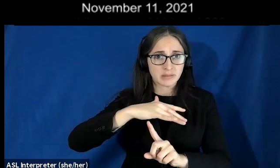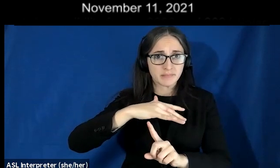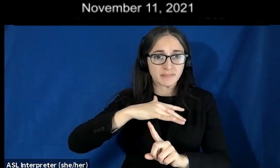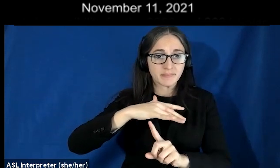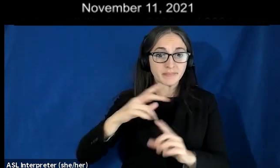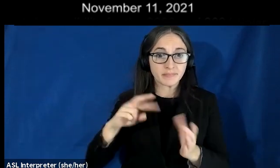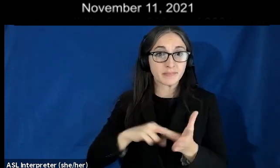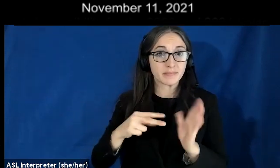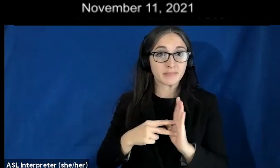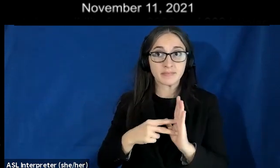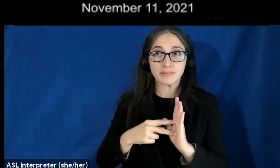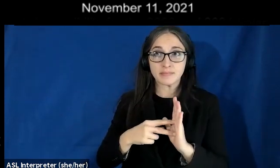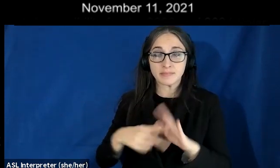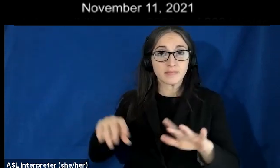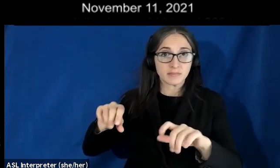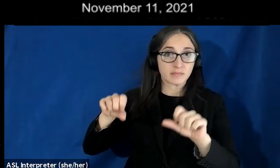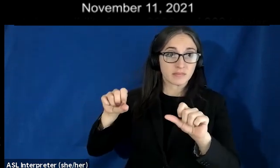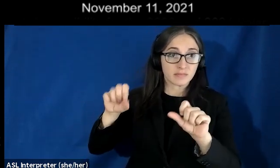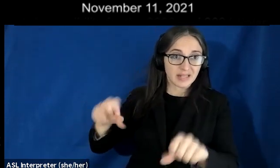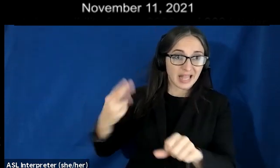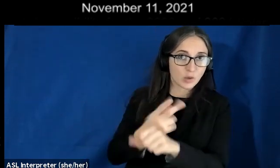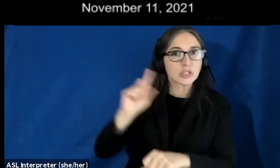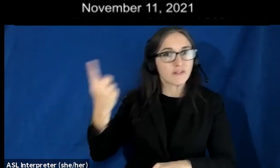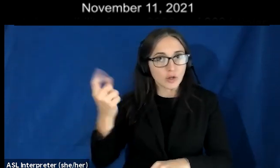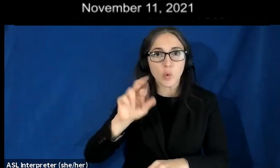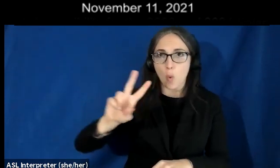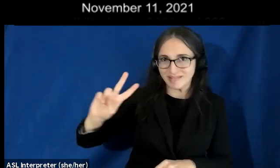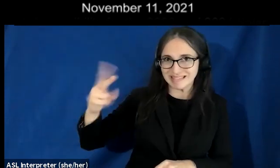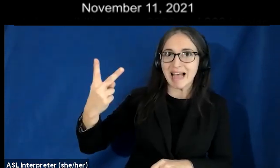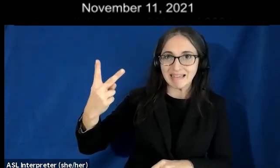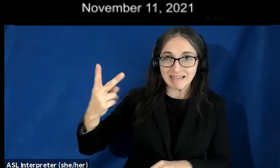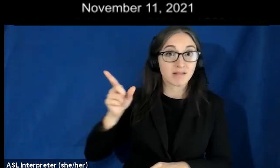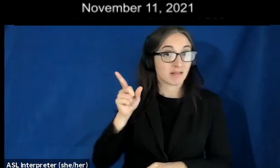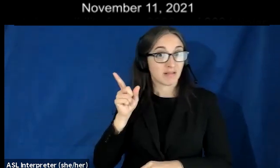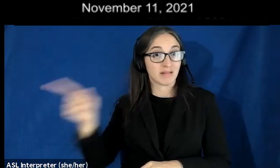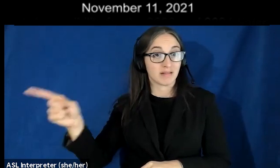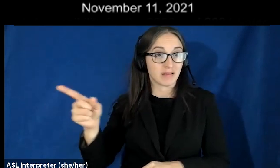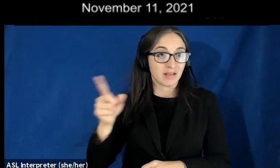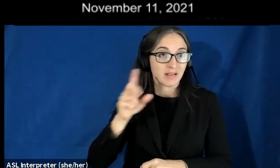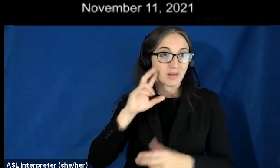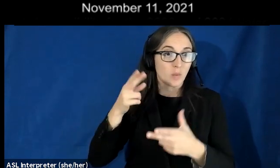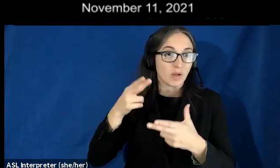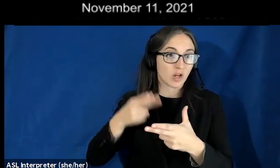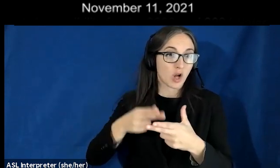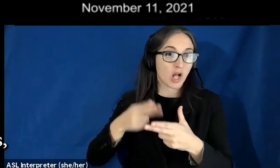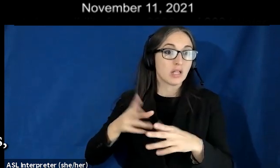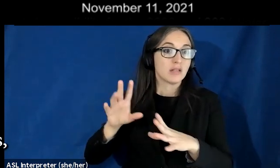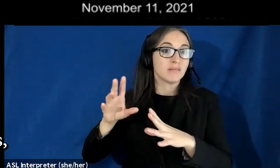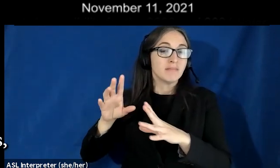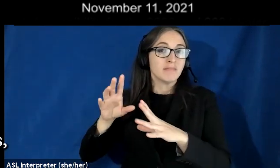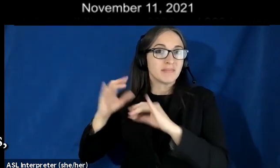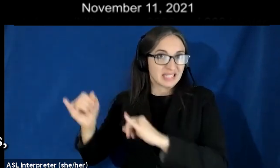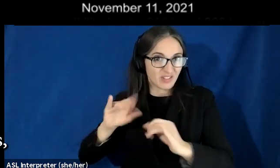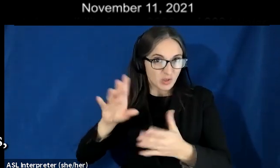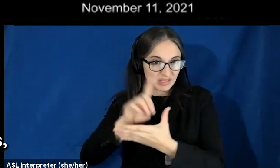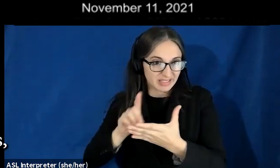you can use the first or the second design. We call this backward design, individual design. And on the